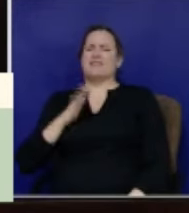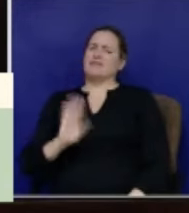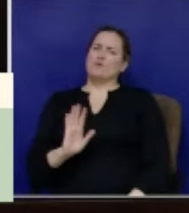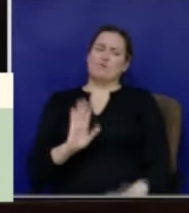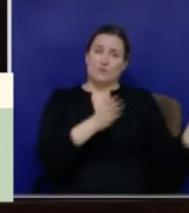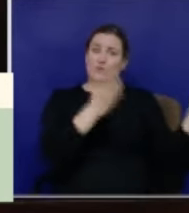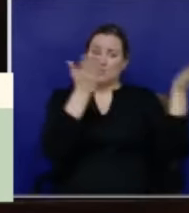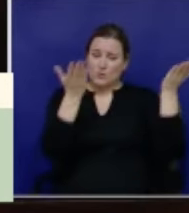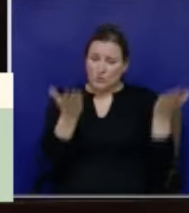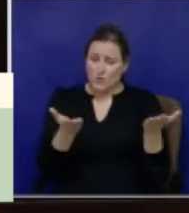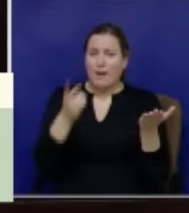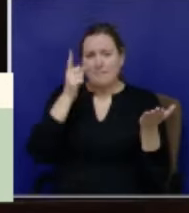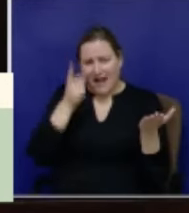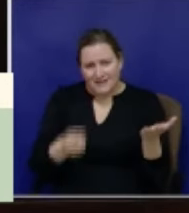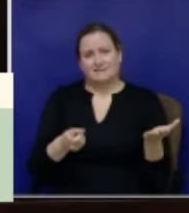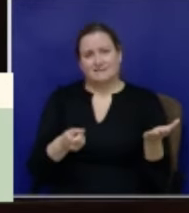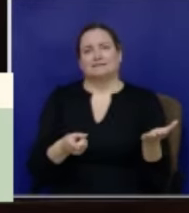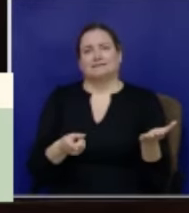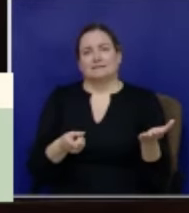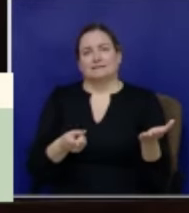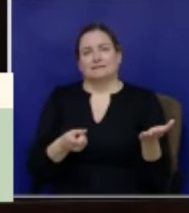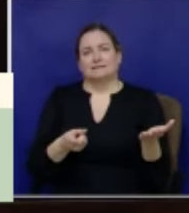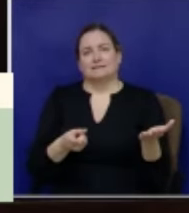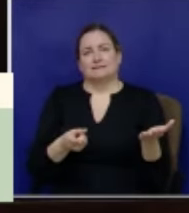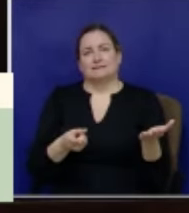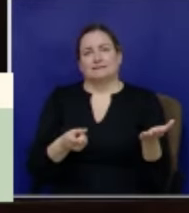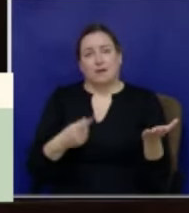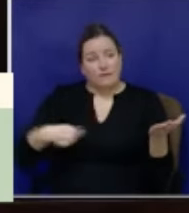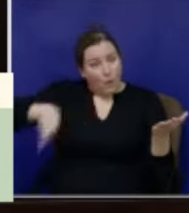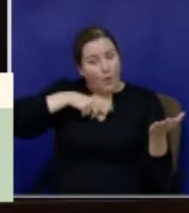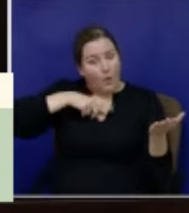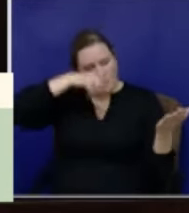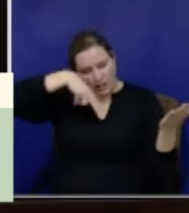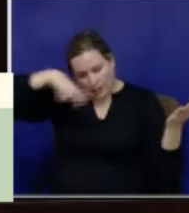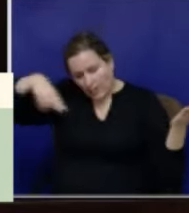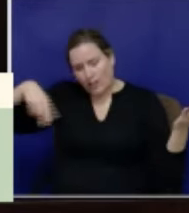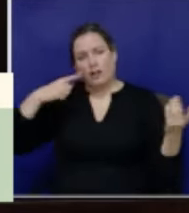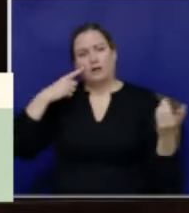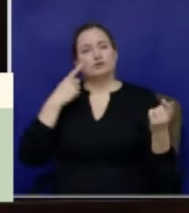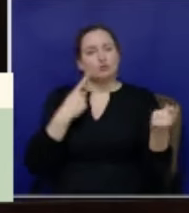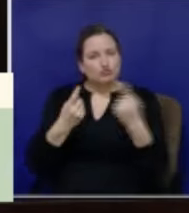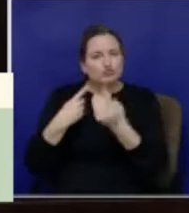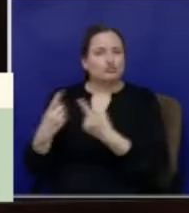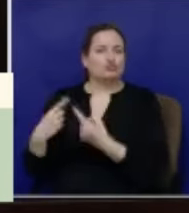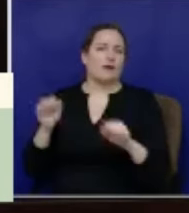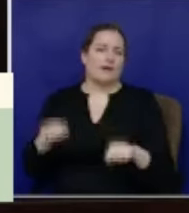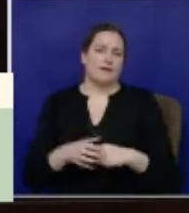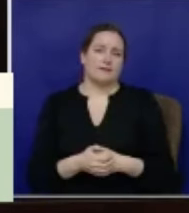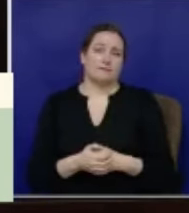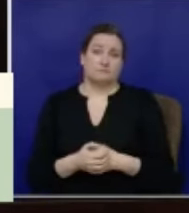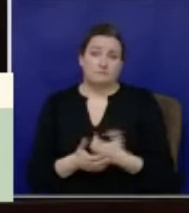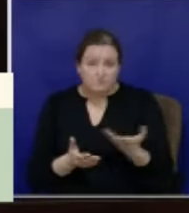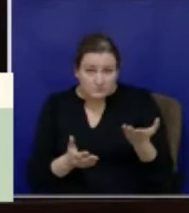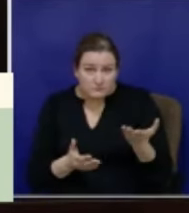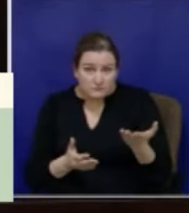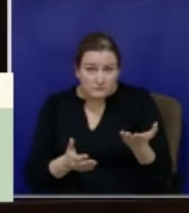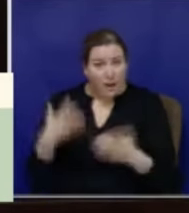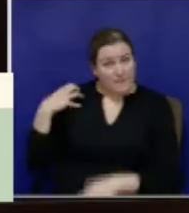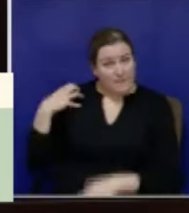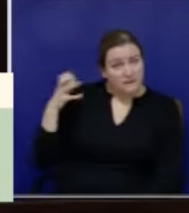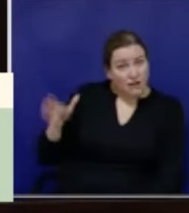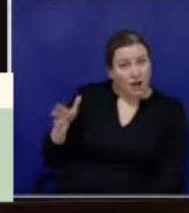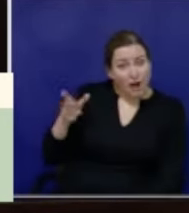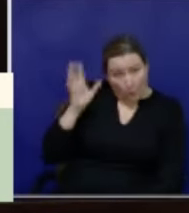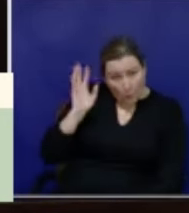tabled for ratification. Honourable Chair, will the Honourable Minister honour that undertaking and table the amendments in Parliament